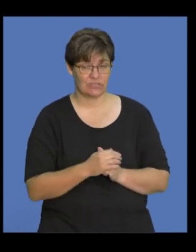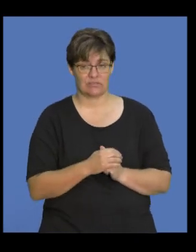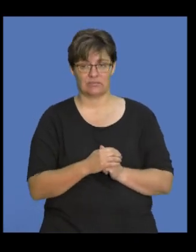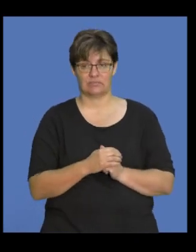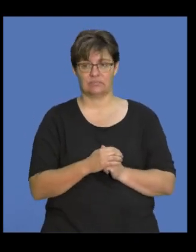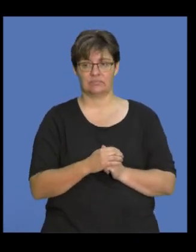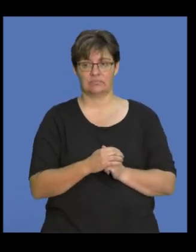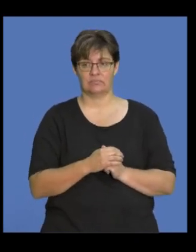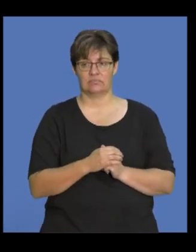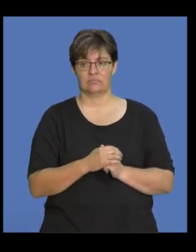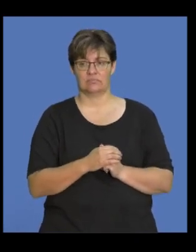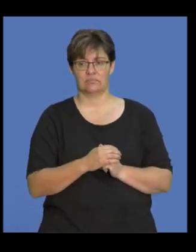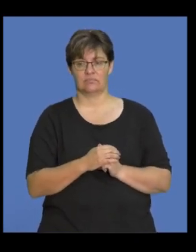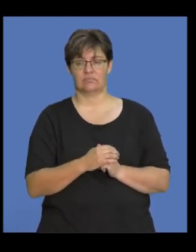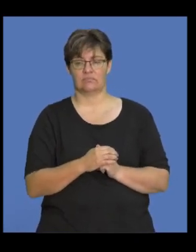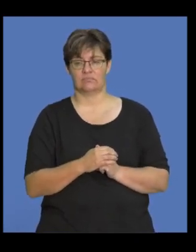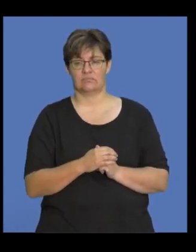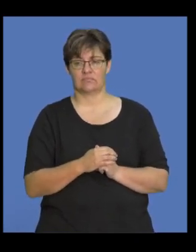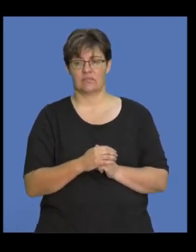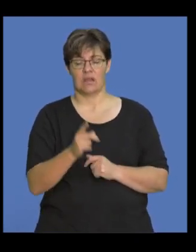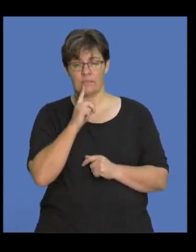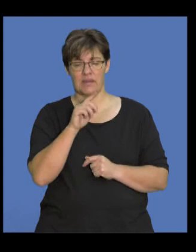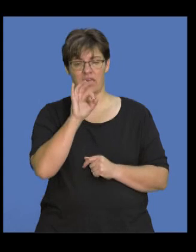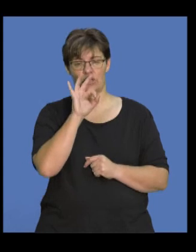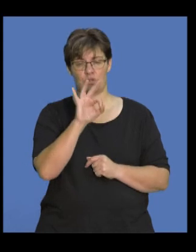the manager of the store. And this is